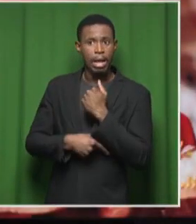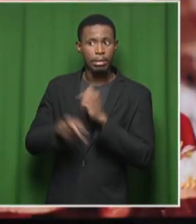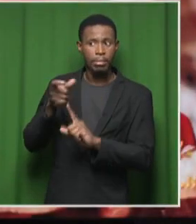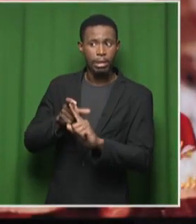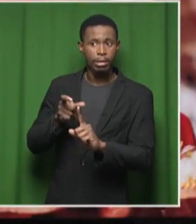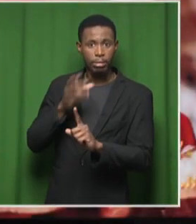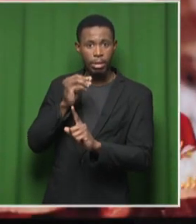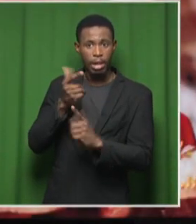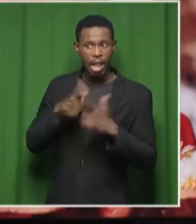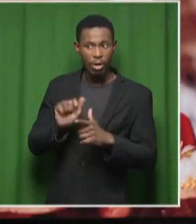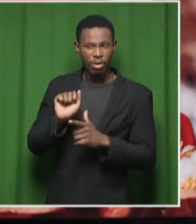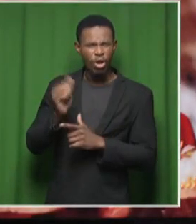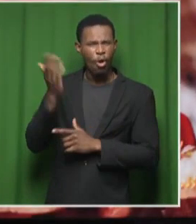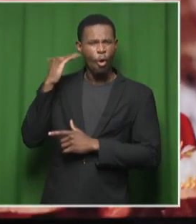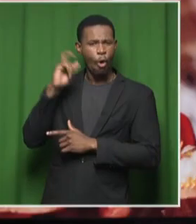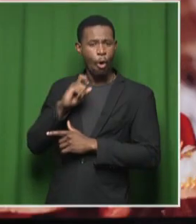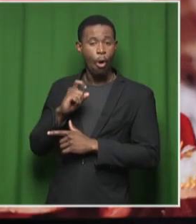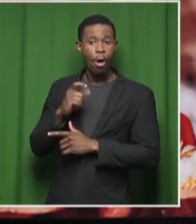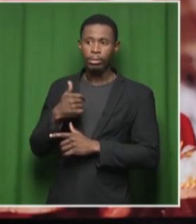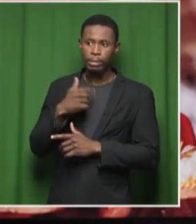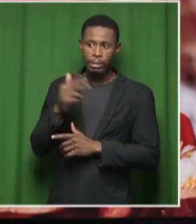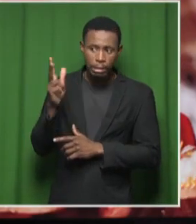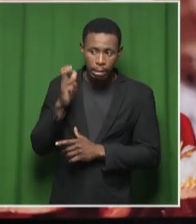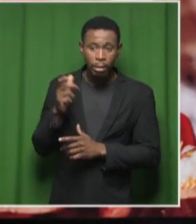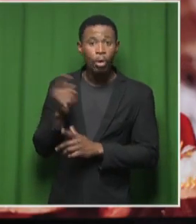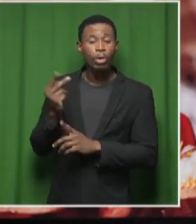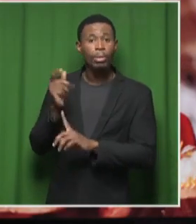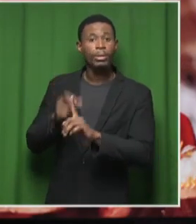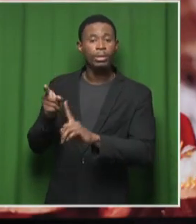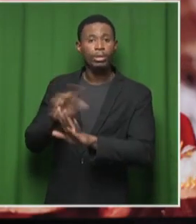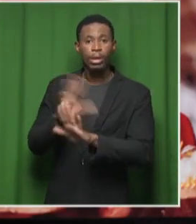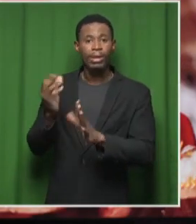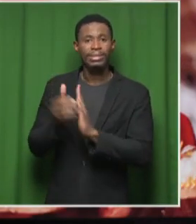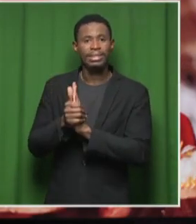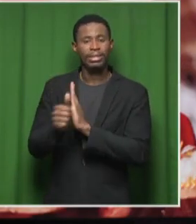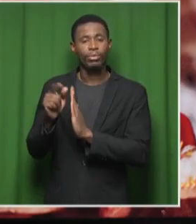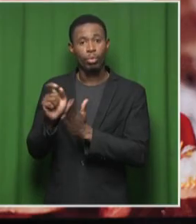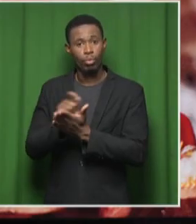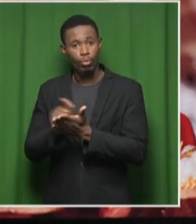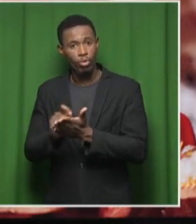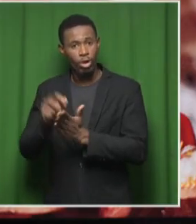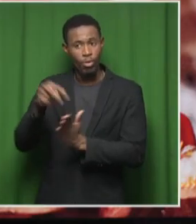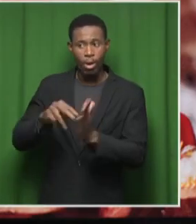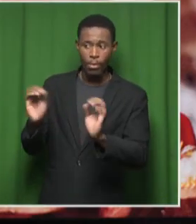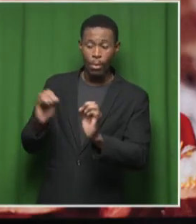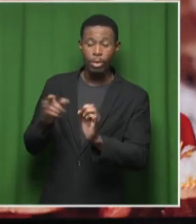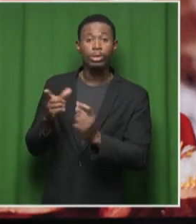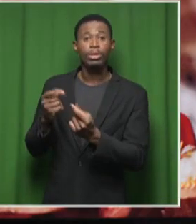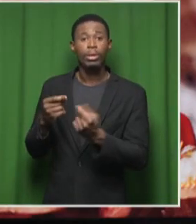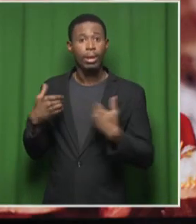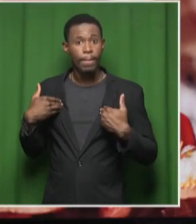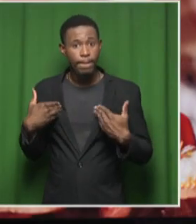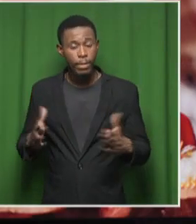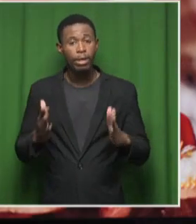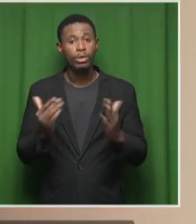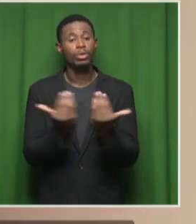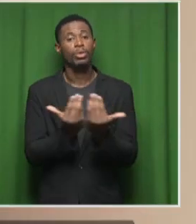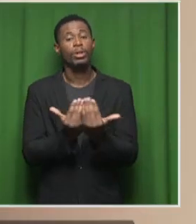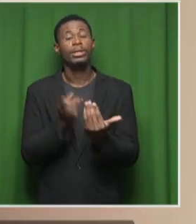that without the ability to read and write, she started a school, participated in writing the first book